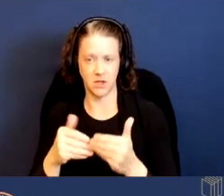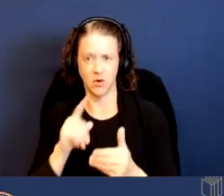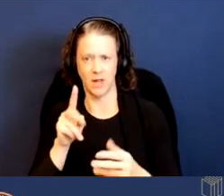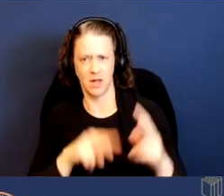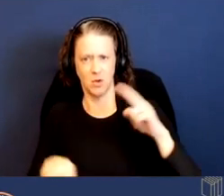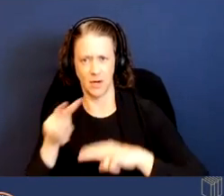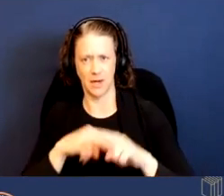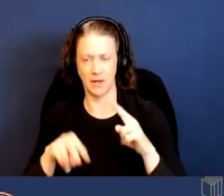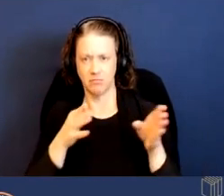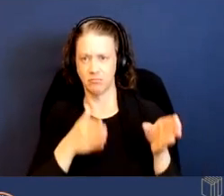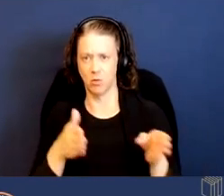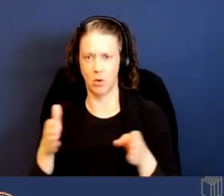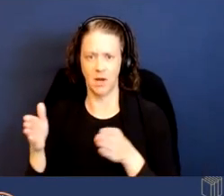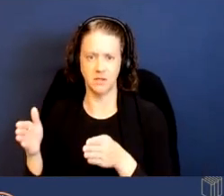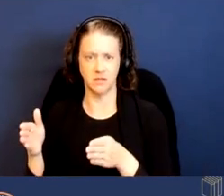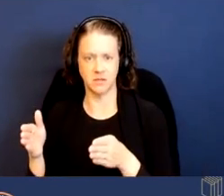at ways in which,